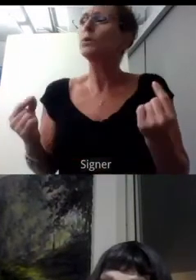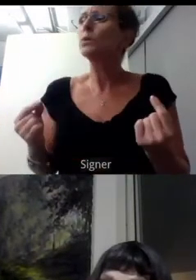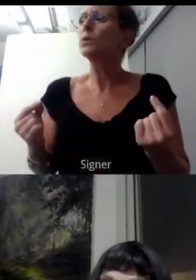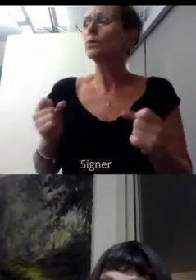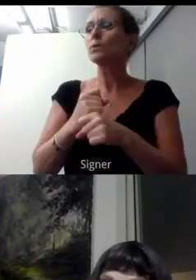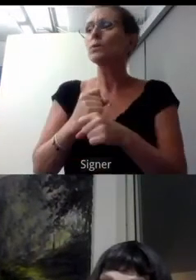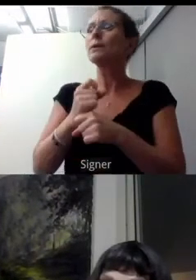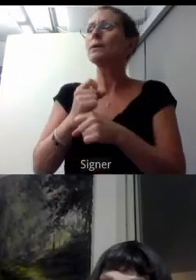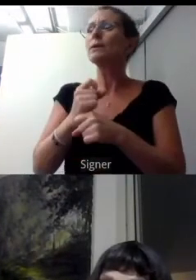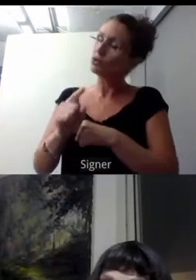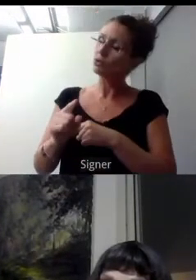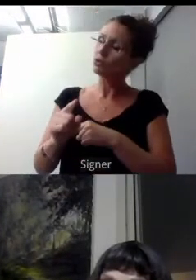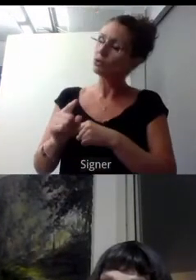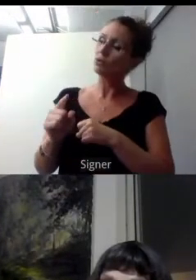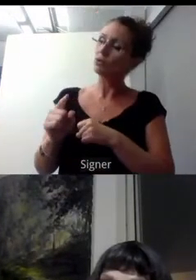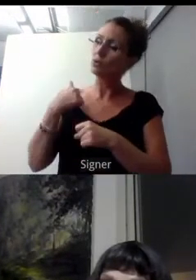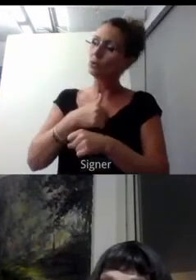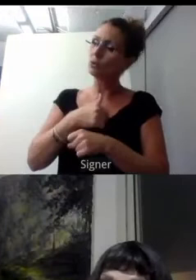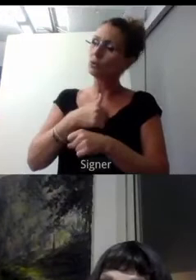enforcement in the law?